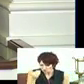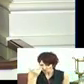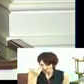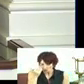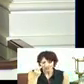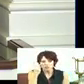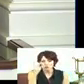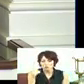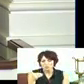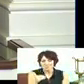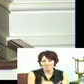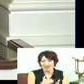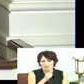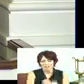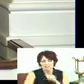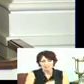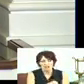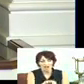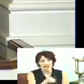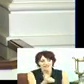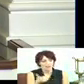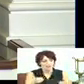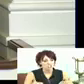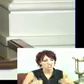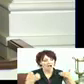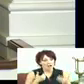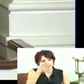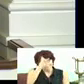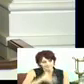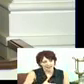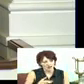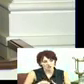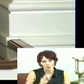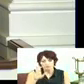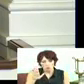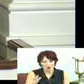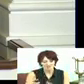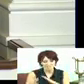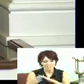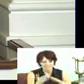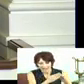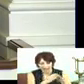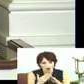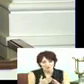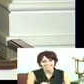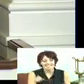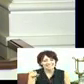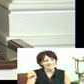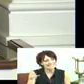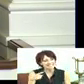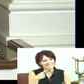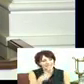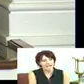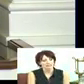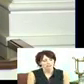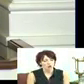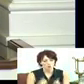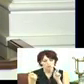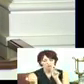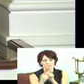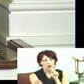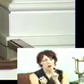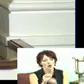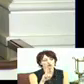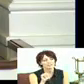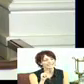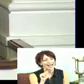years ago, there was another man, young man just like you from your village, and he said that retaliation